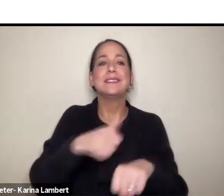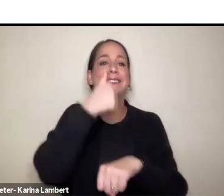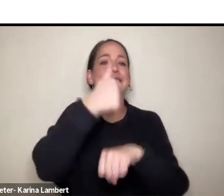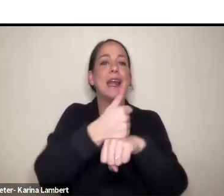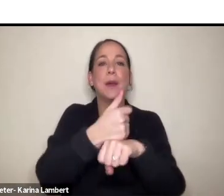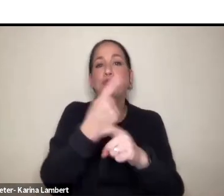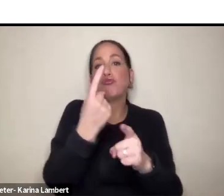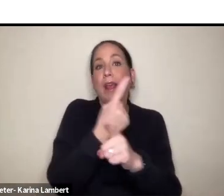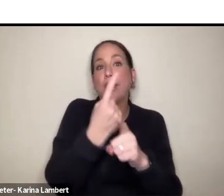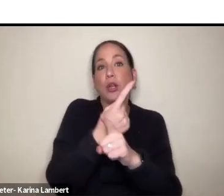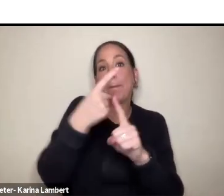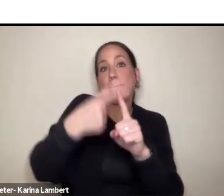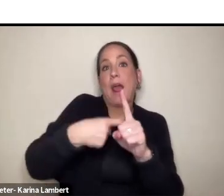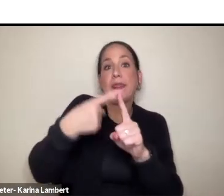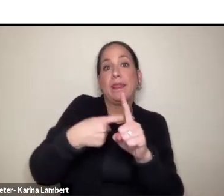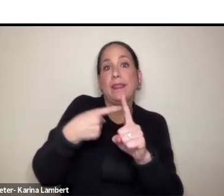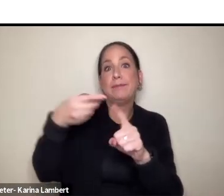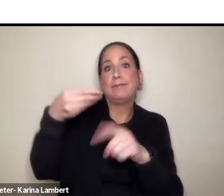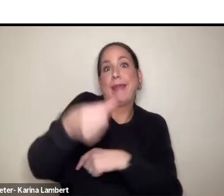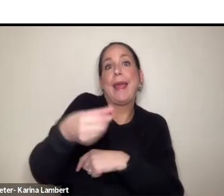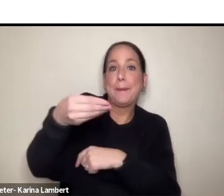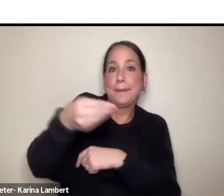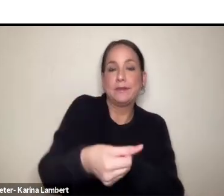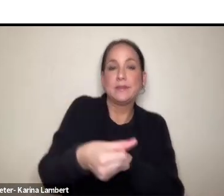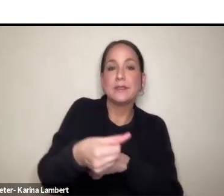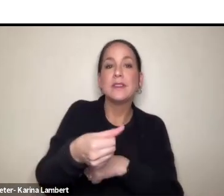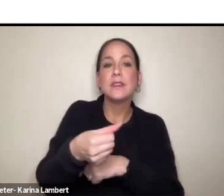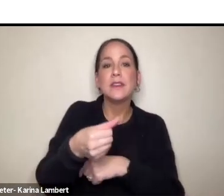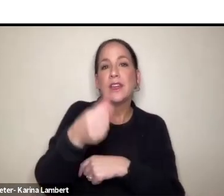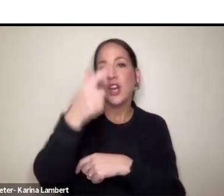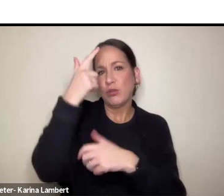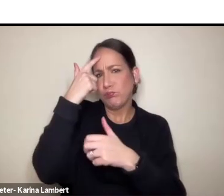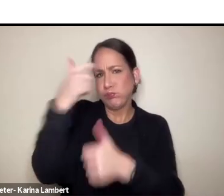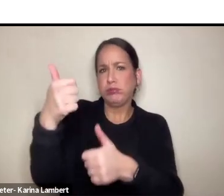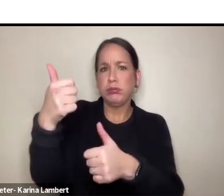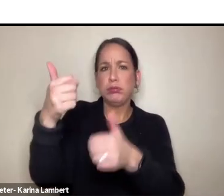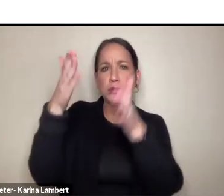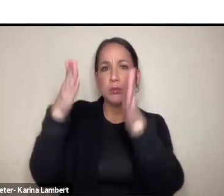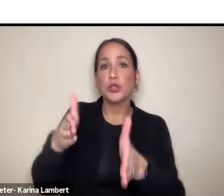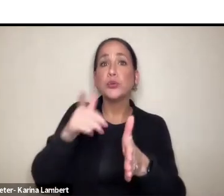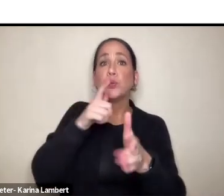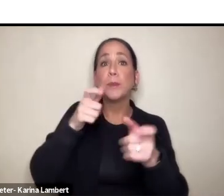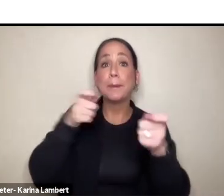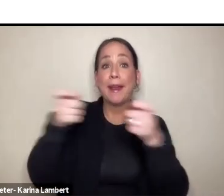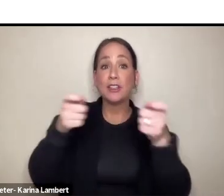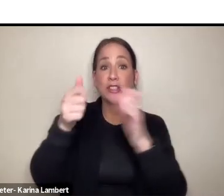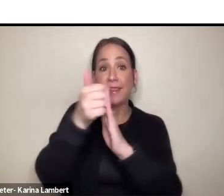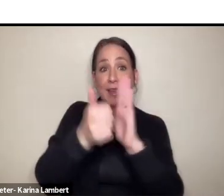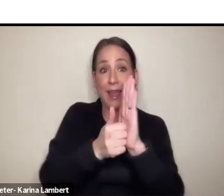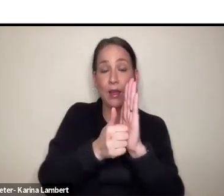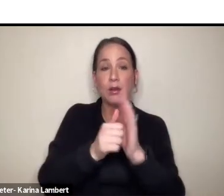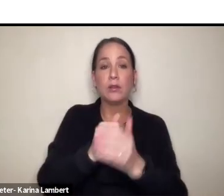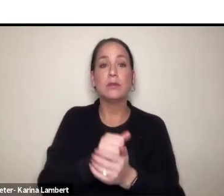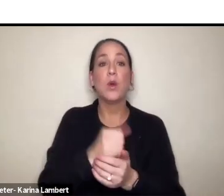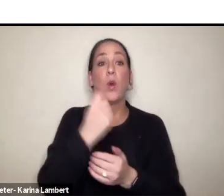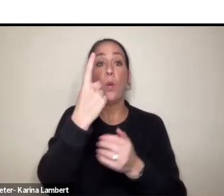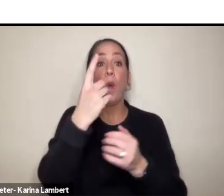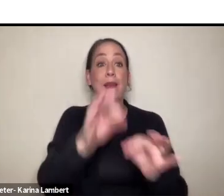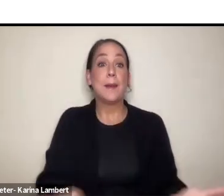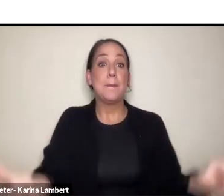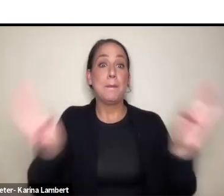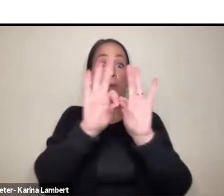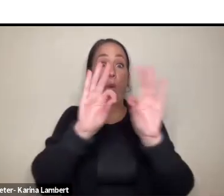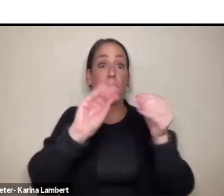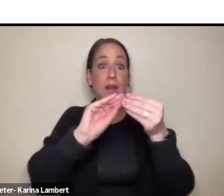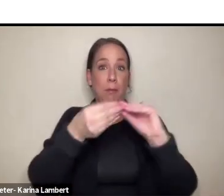regular monthly contributions if they want to. It's totally up to the person managing the account. The important number I want you to look at here is